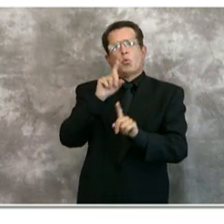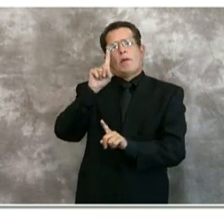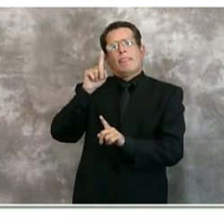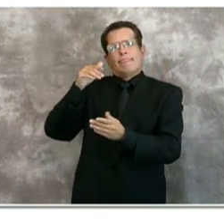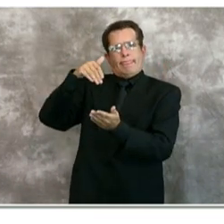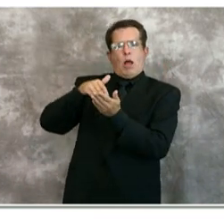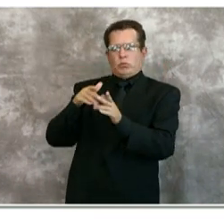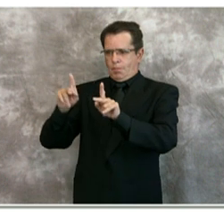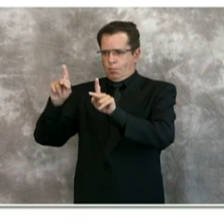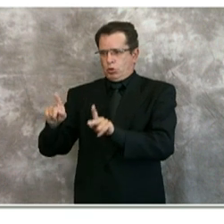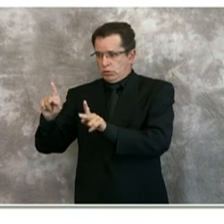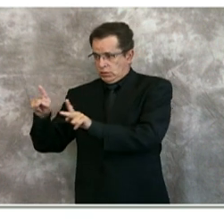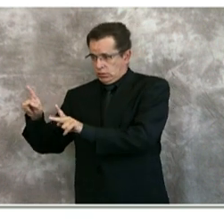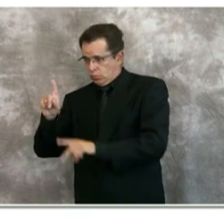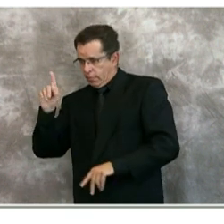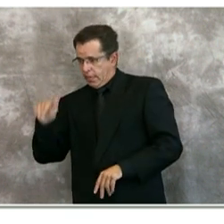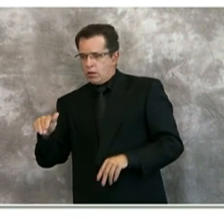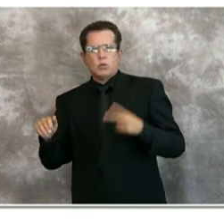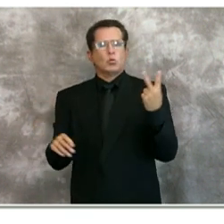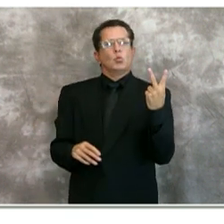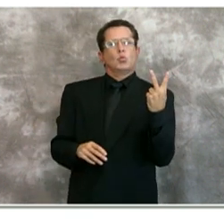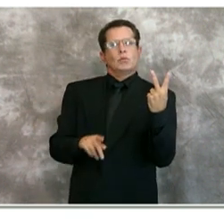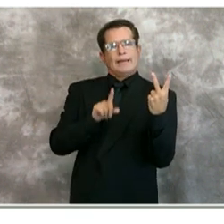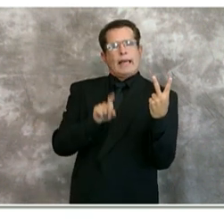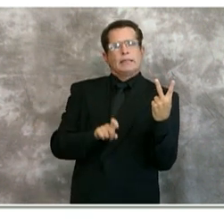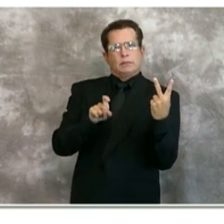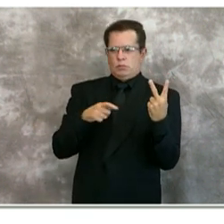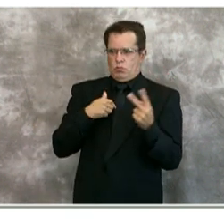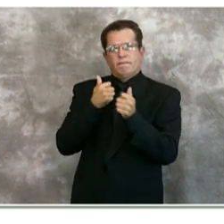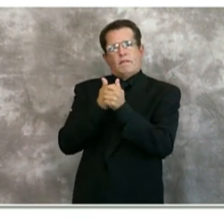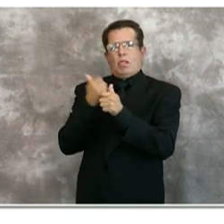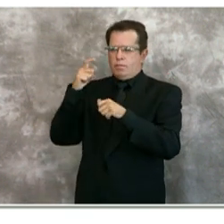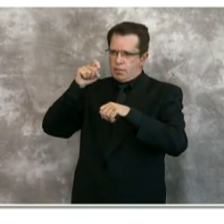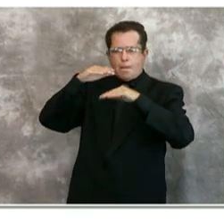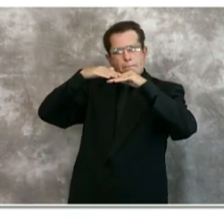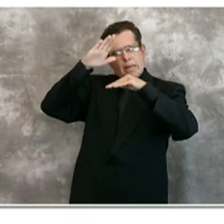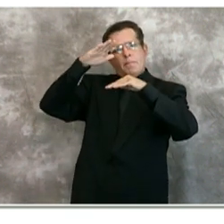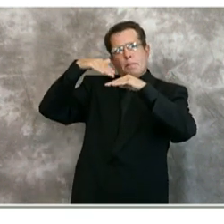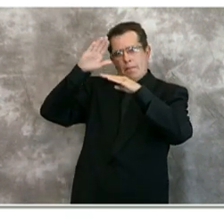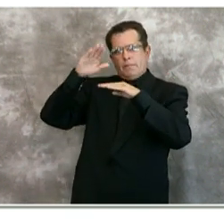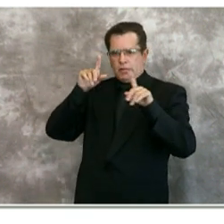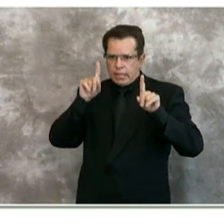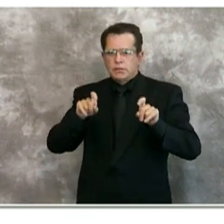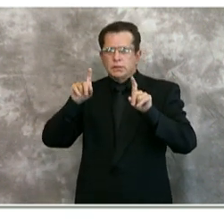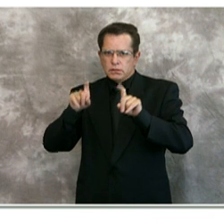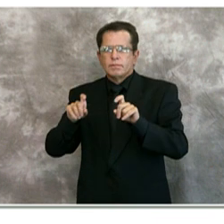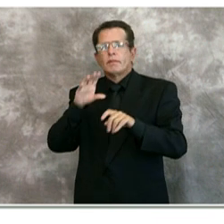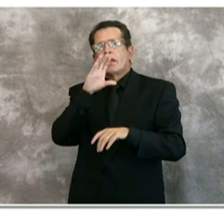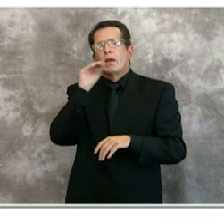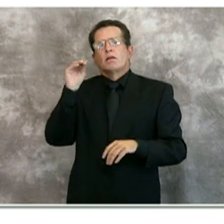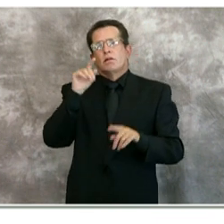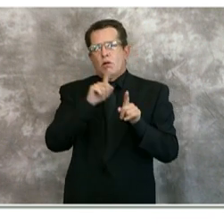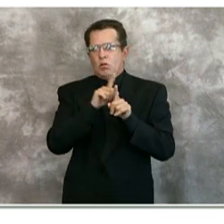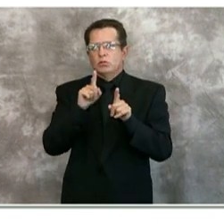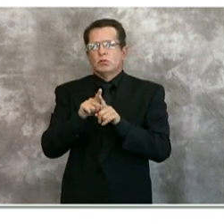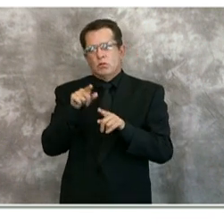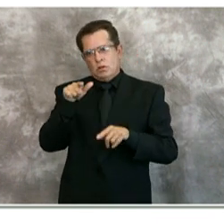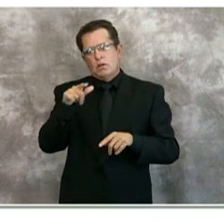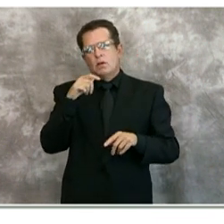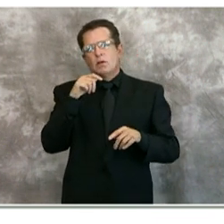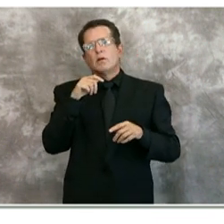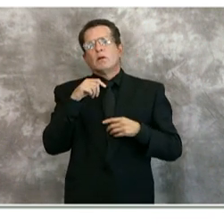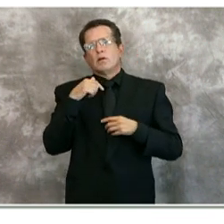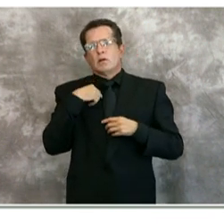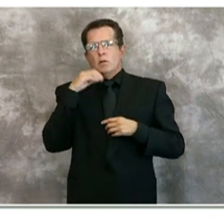day. Guidance from the state, we wanted to use the same numbers that they do. Also, in an effort to avoid confusion, we've on our T3 chart,